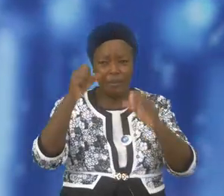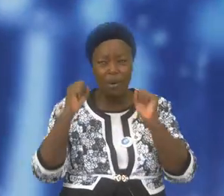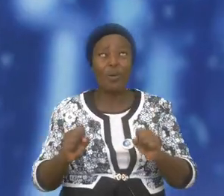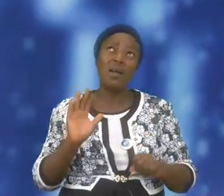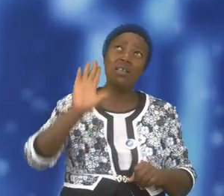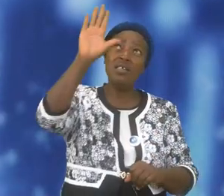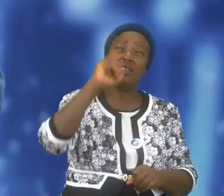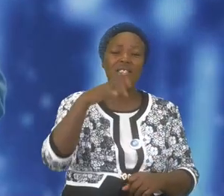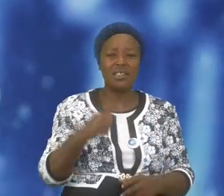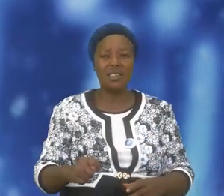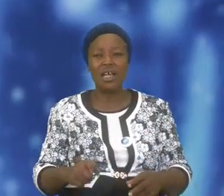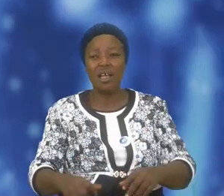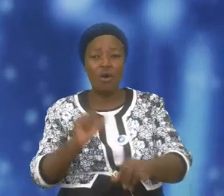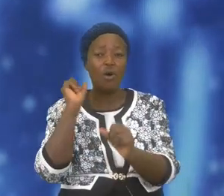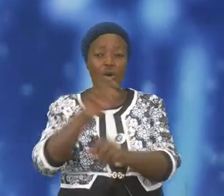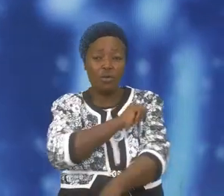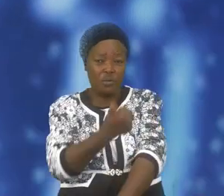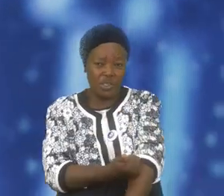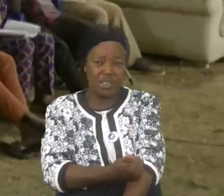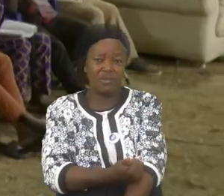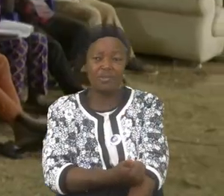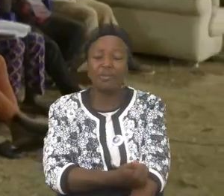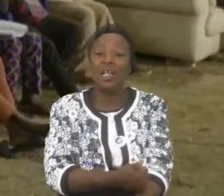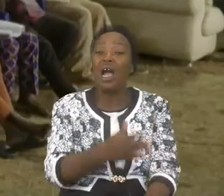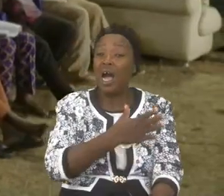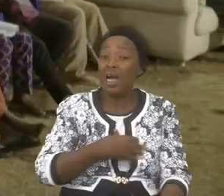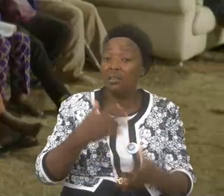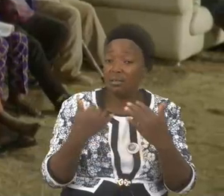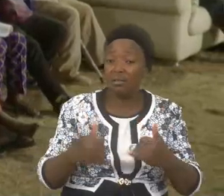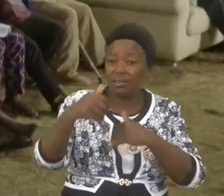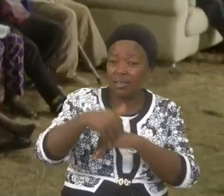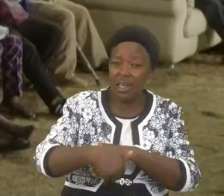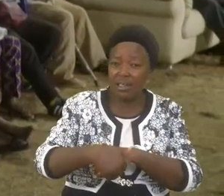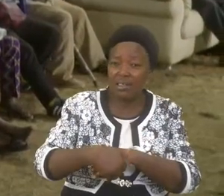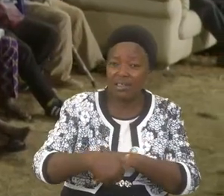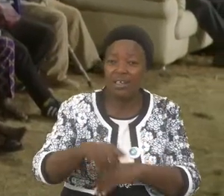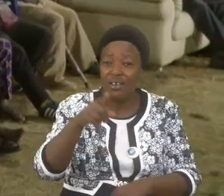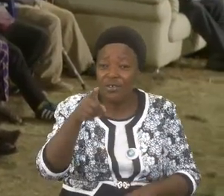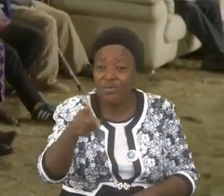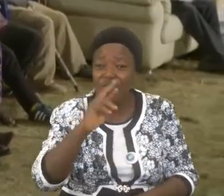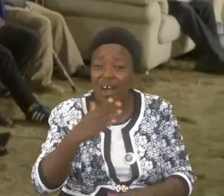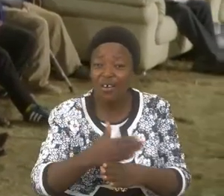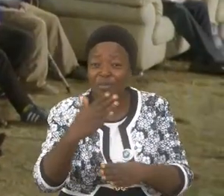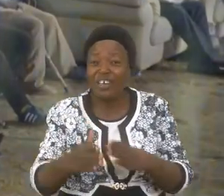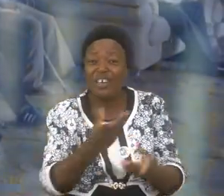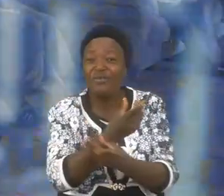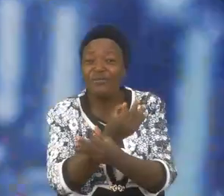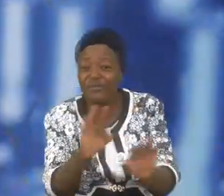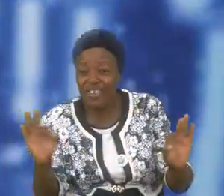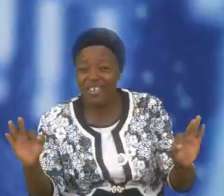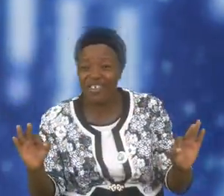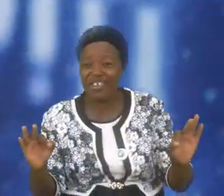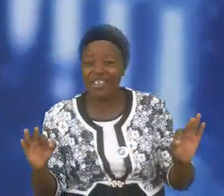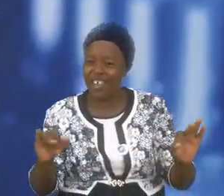and tonight you are totally free. I rejoice with you because now